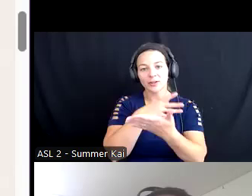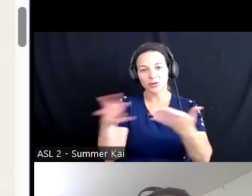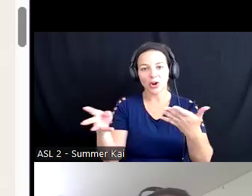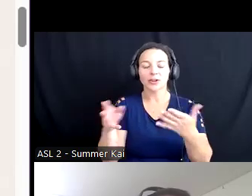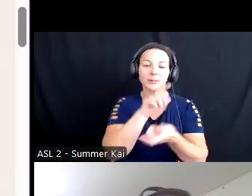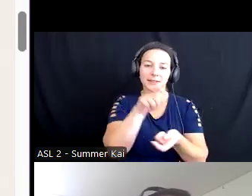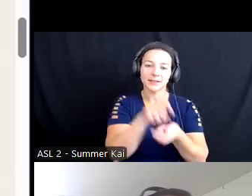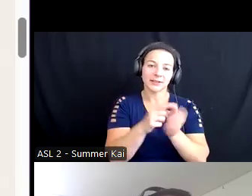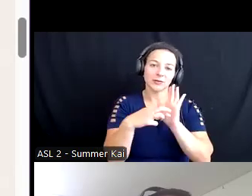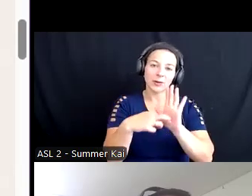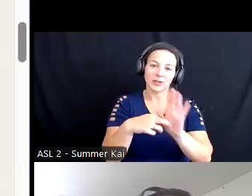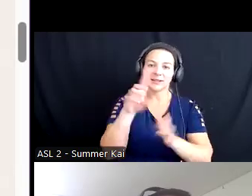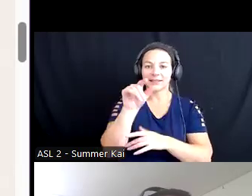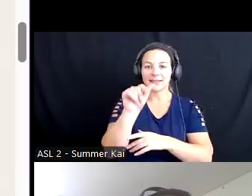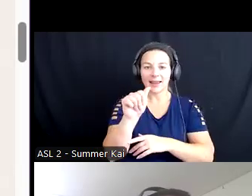on.